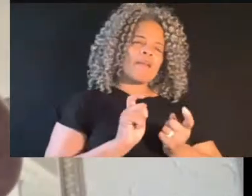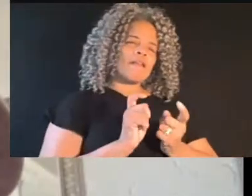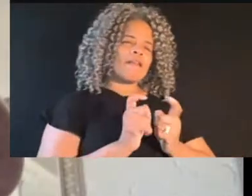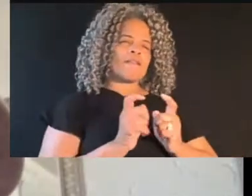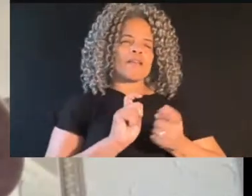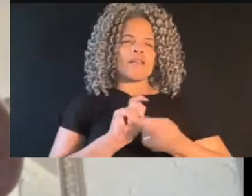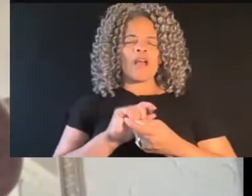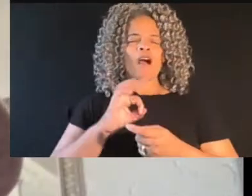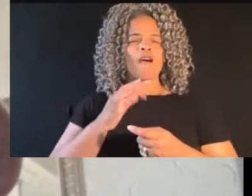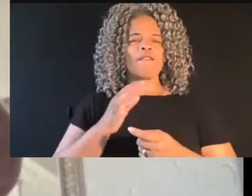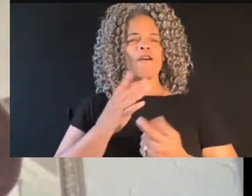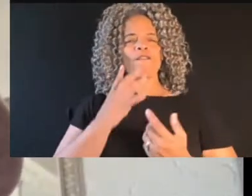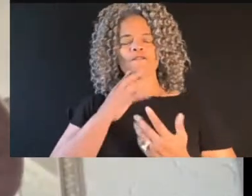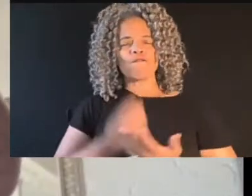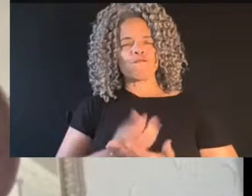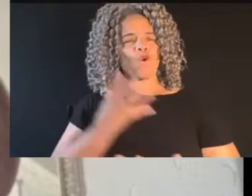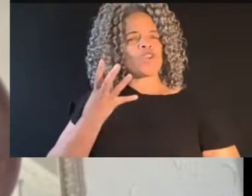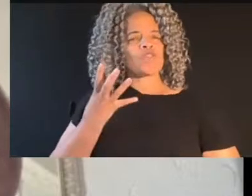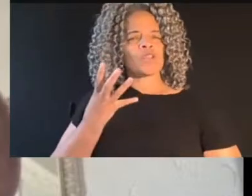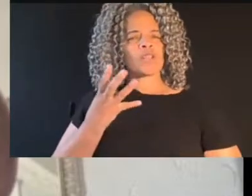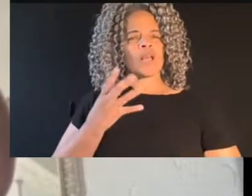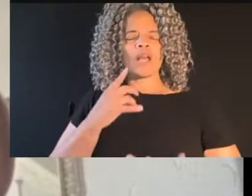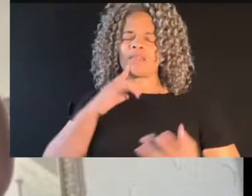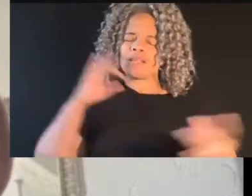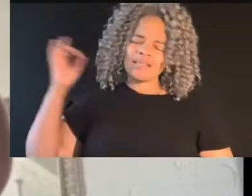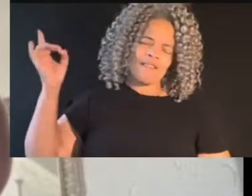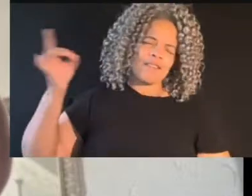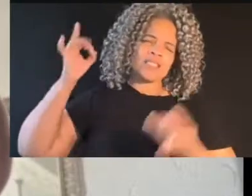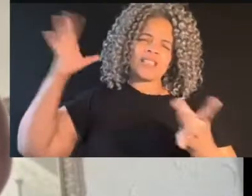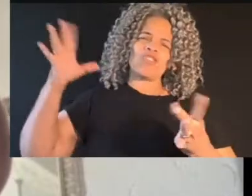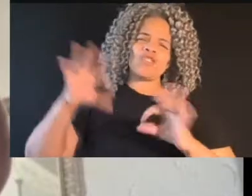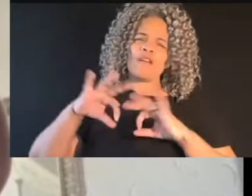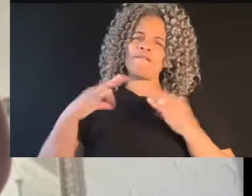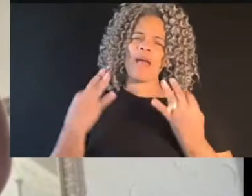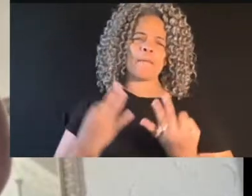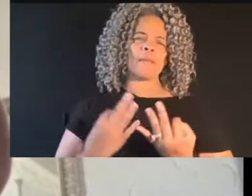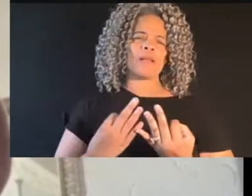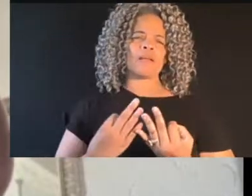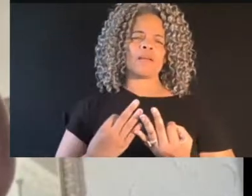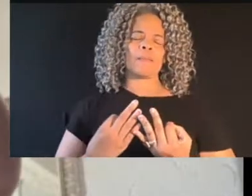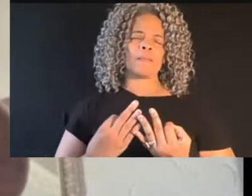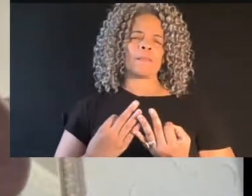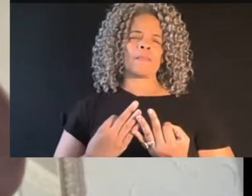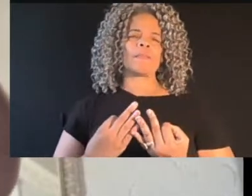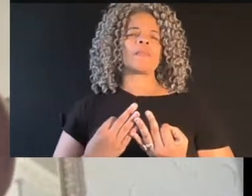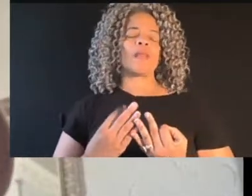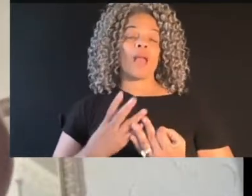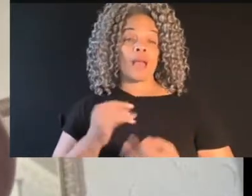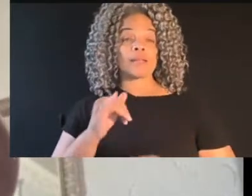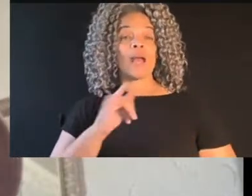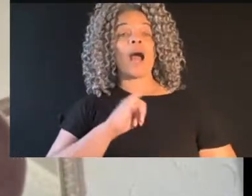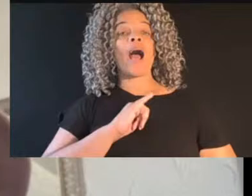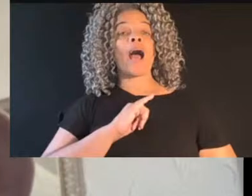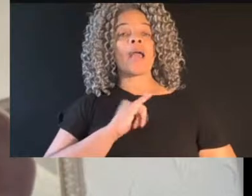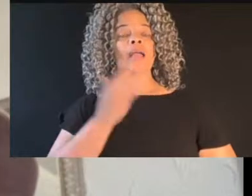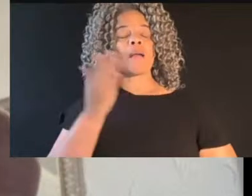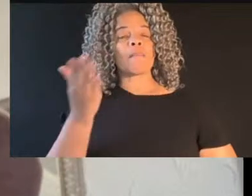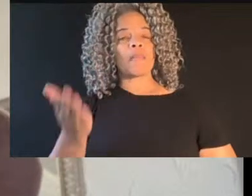fortune, the devastation of family. And I am there,